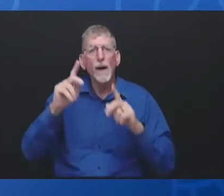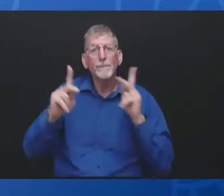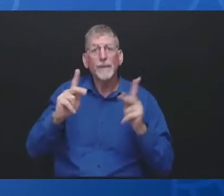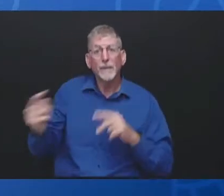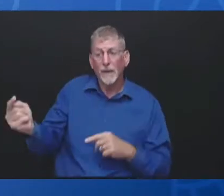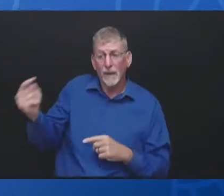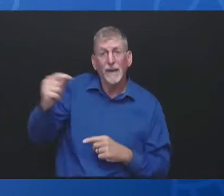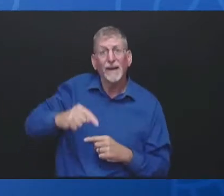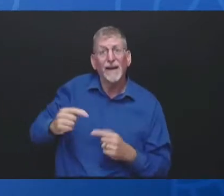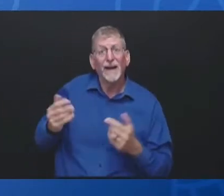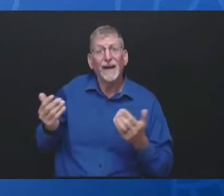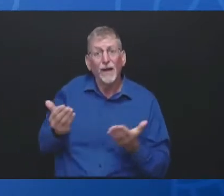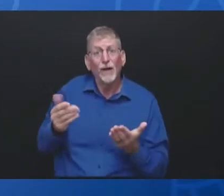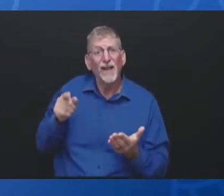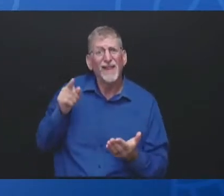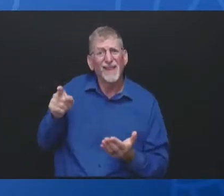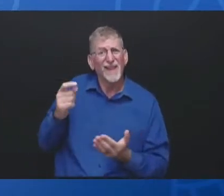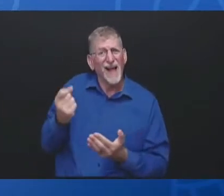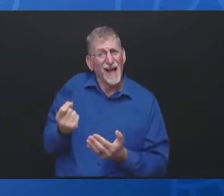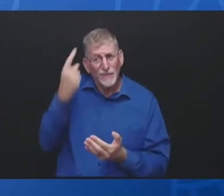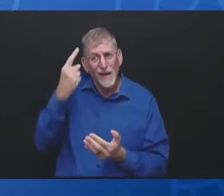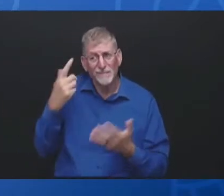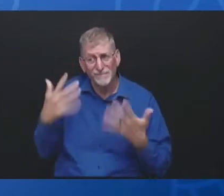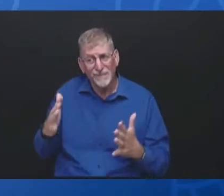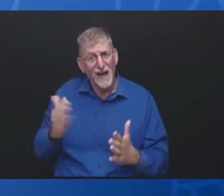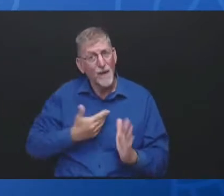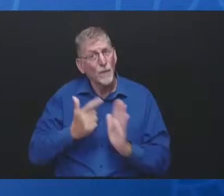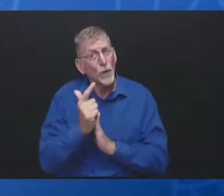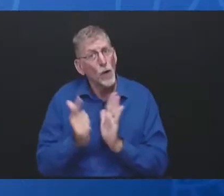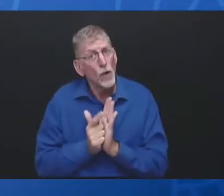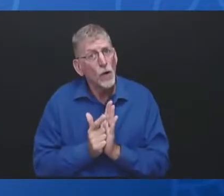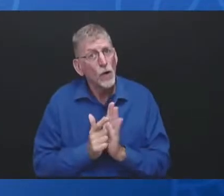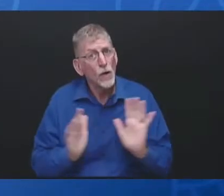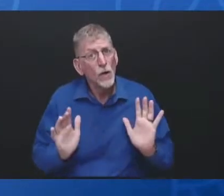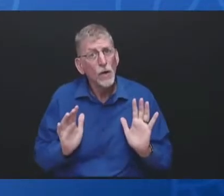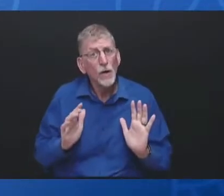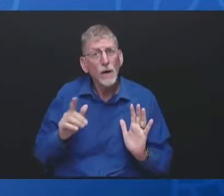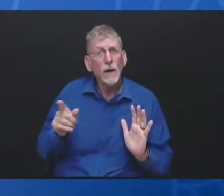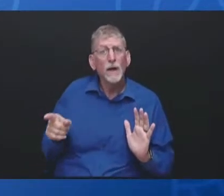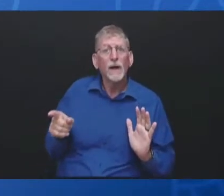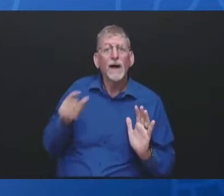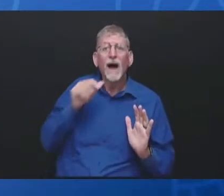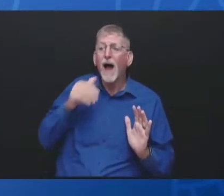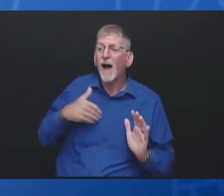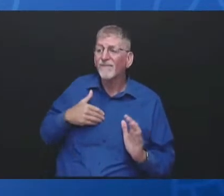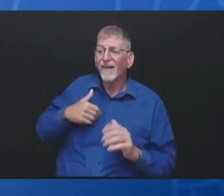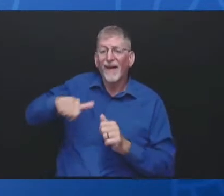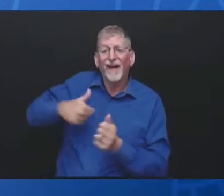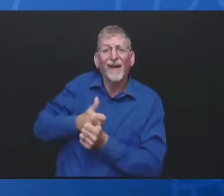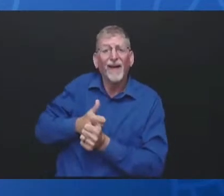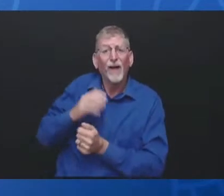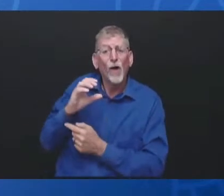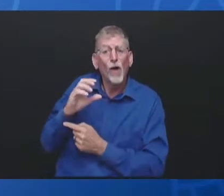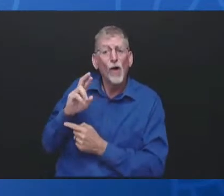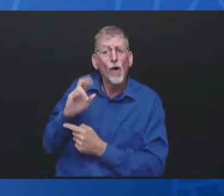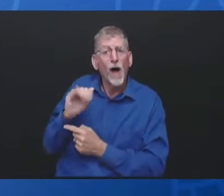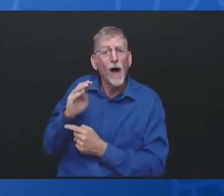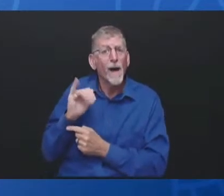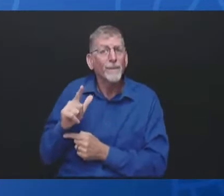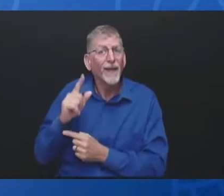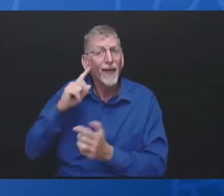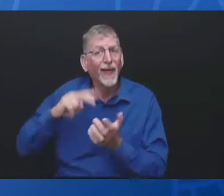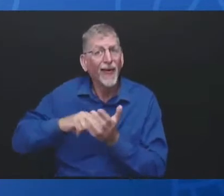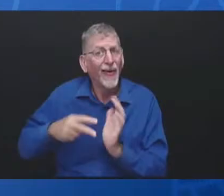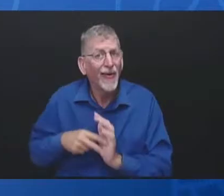understand what the law is, that they don't have any criminal intent, that they are going to be contributors to